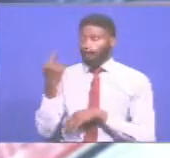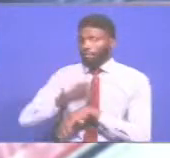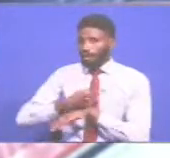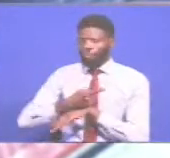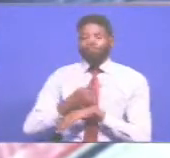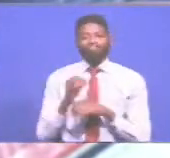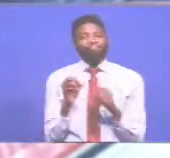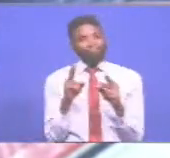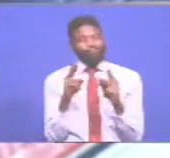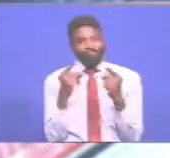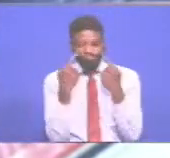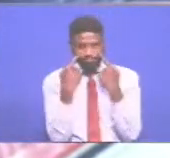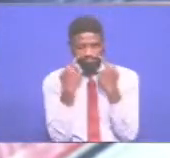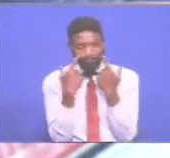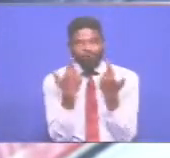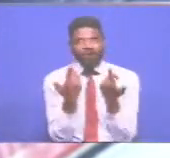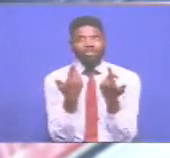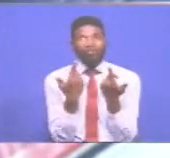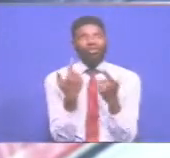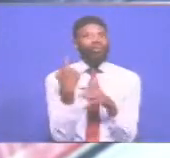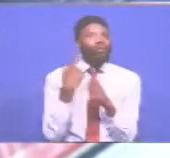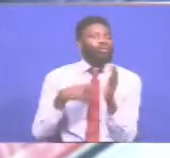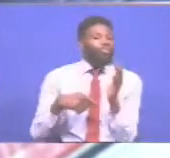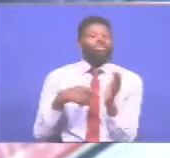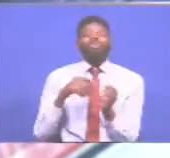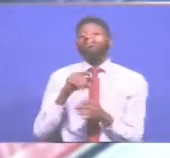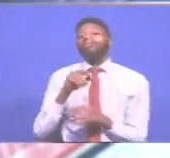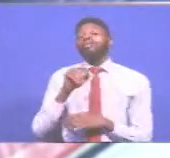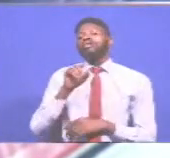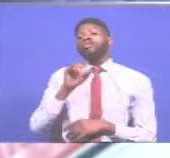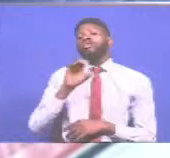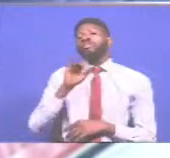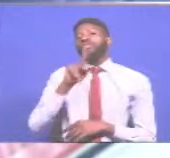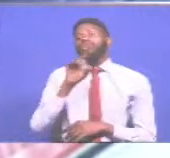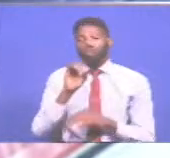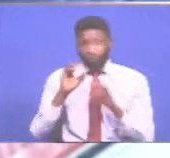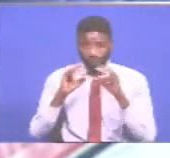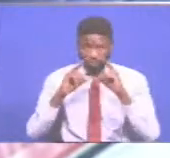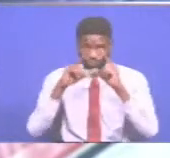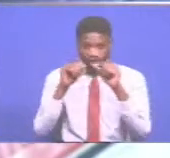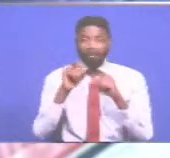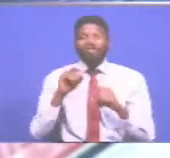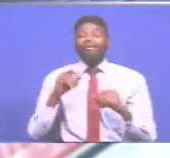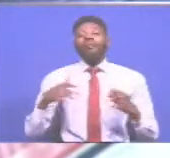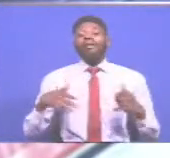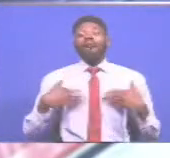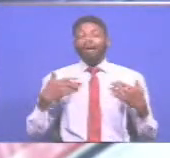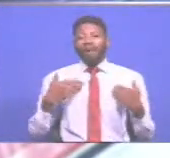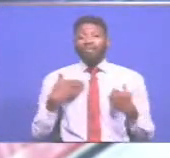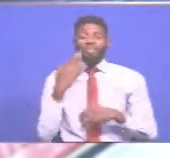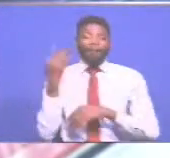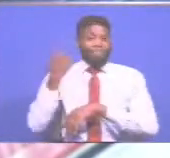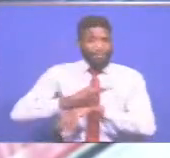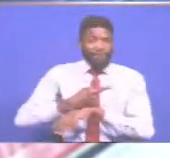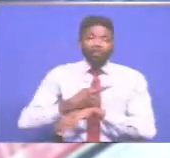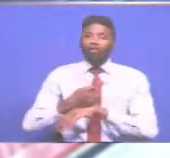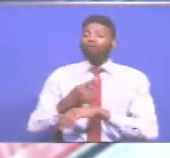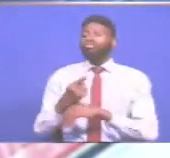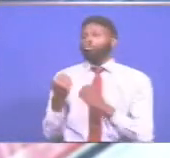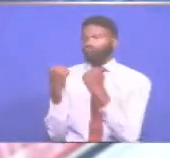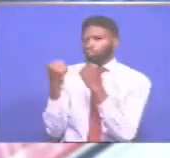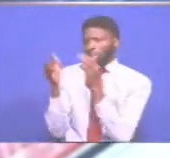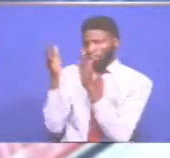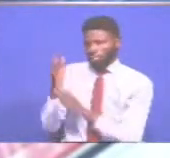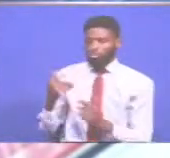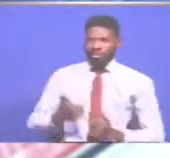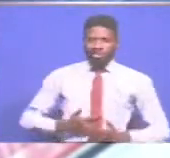let me see what at Shika official saying happy Mother's Day to the strongest pillar in my life, for you being my